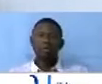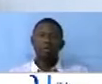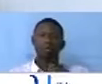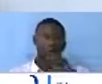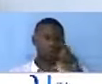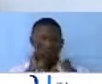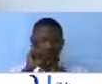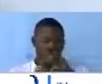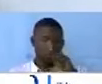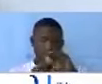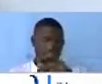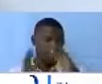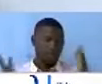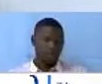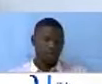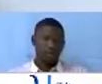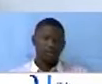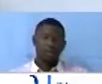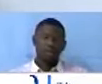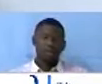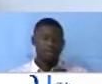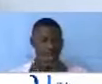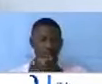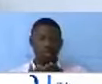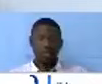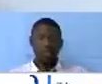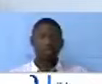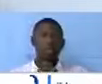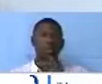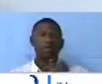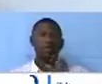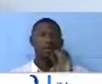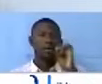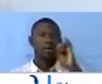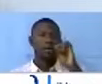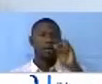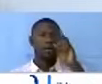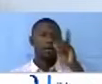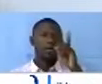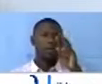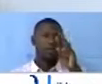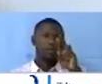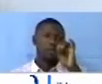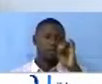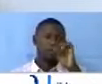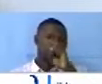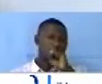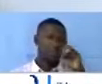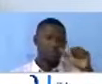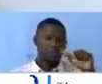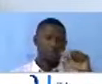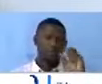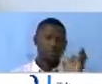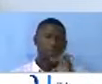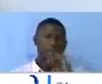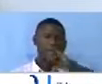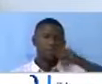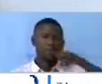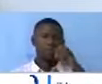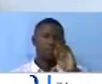never worked with Idrissa Diop. In any panel. Idrissa Diop, te man mosuma ligue ak Idrissa Diop. Never.